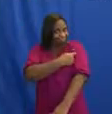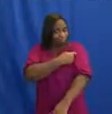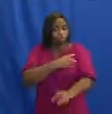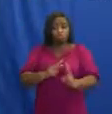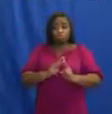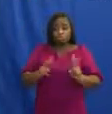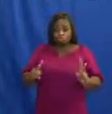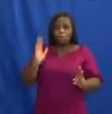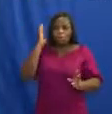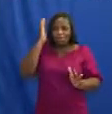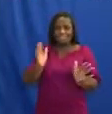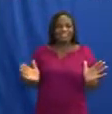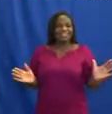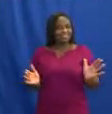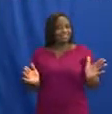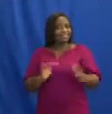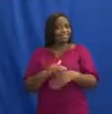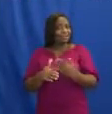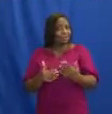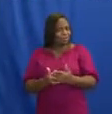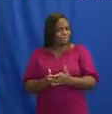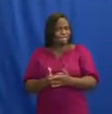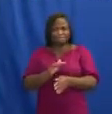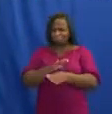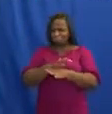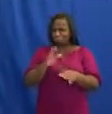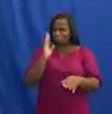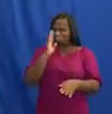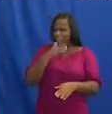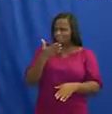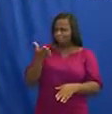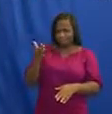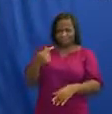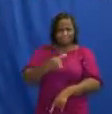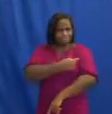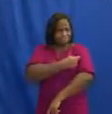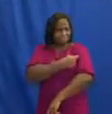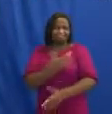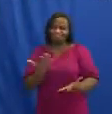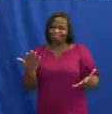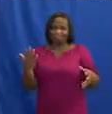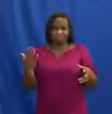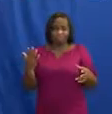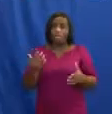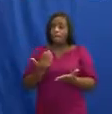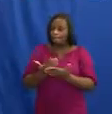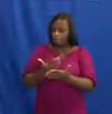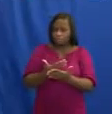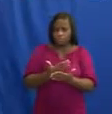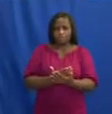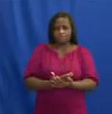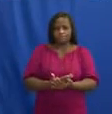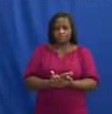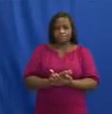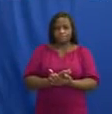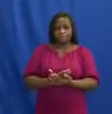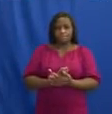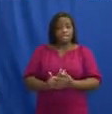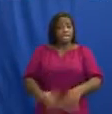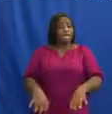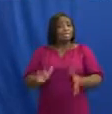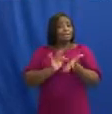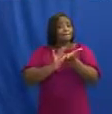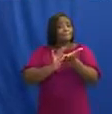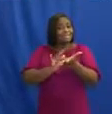to me ashe obia nkran. Se boni bia eni paniano. Misramu. Adrona